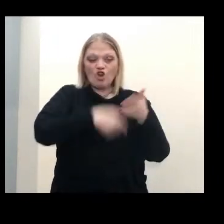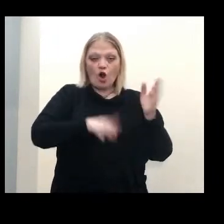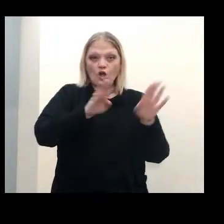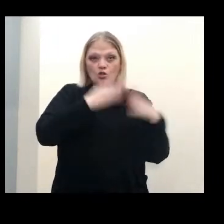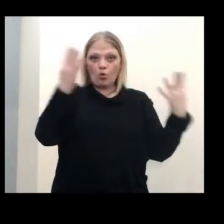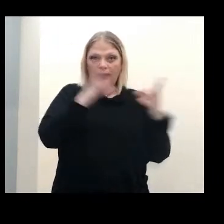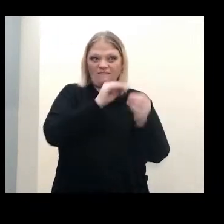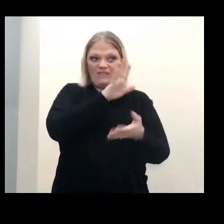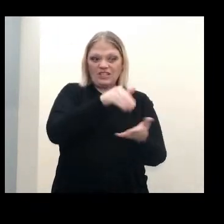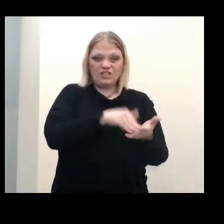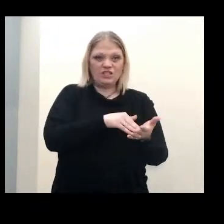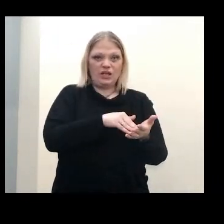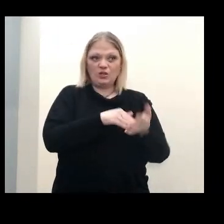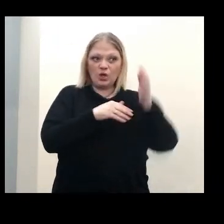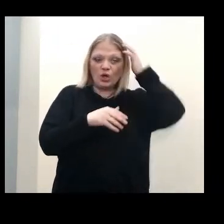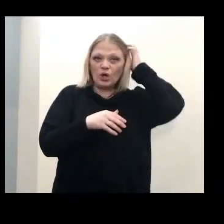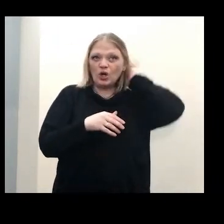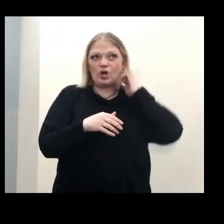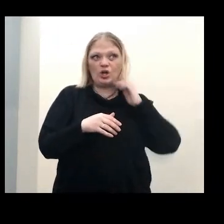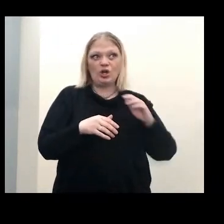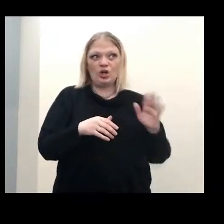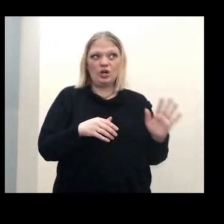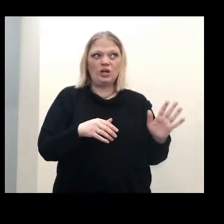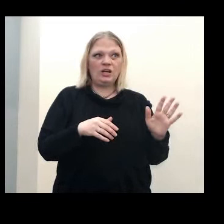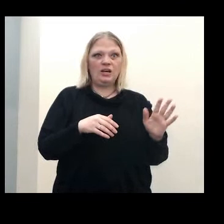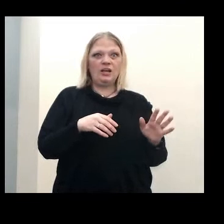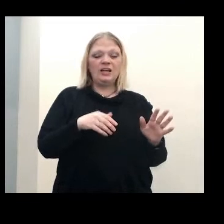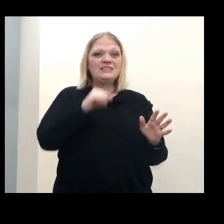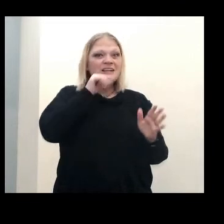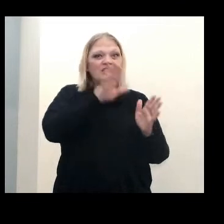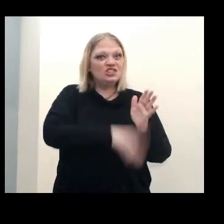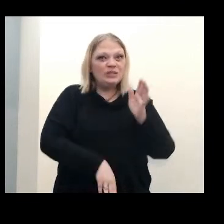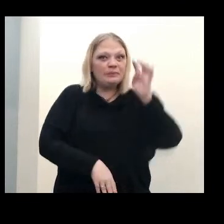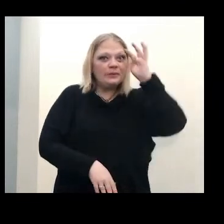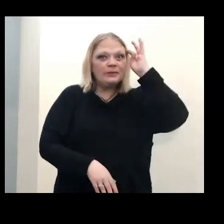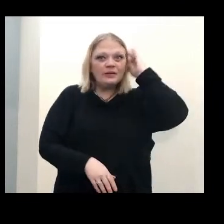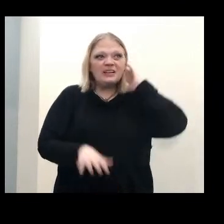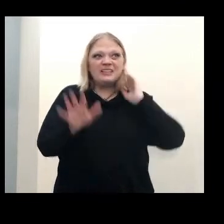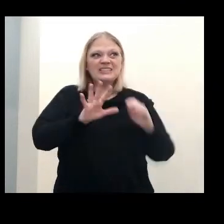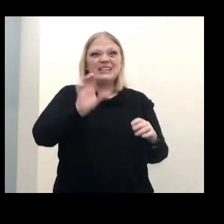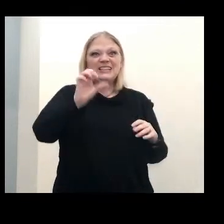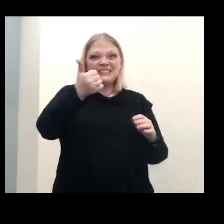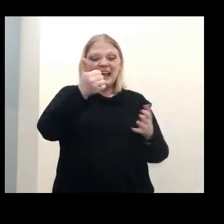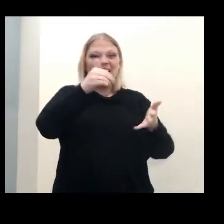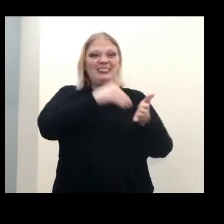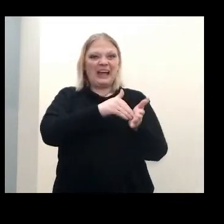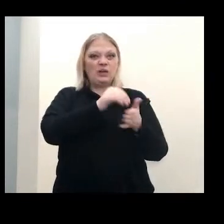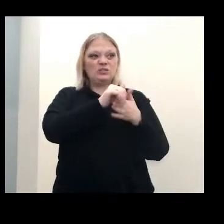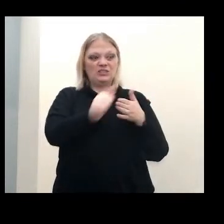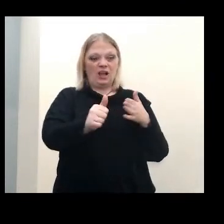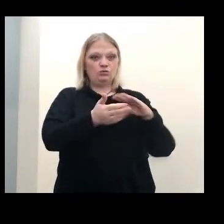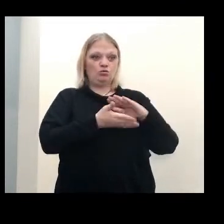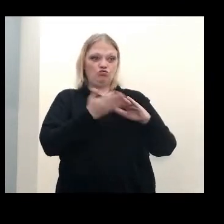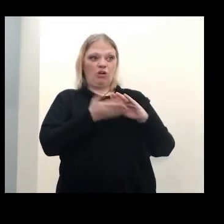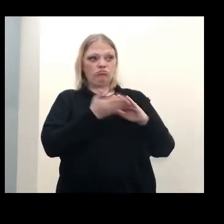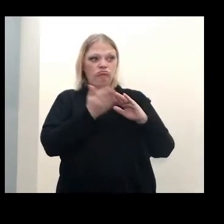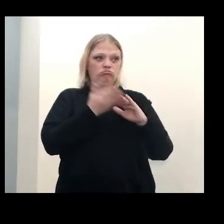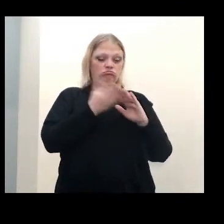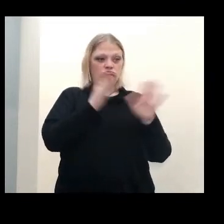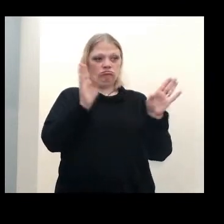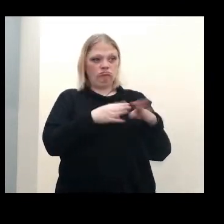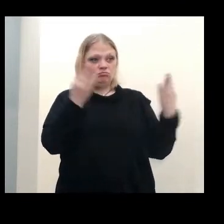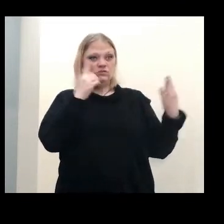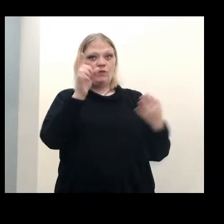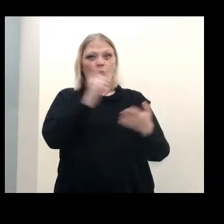convention center is not inexpensive. We're talking approximately about $10,000 to run that place and have it open